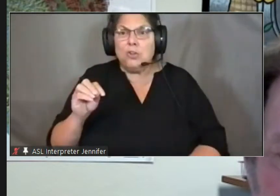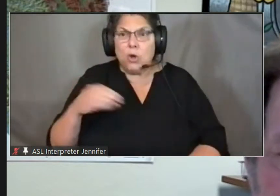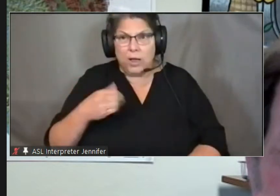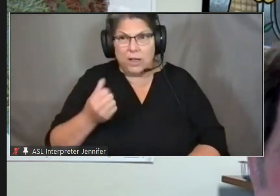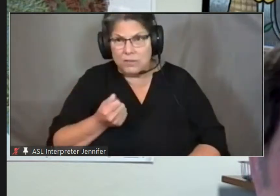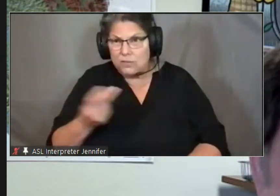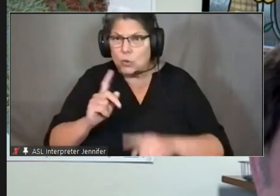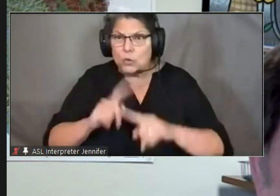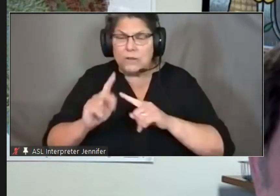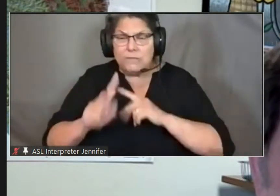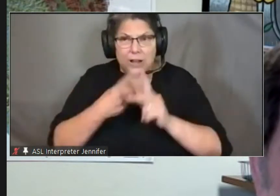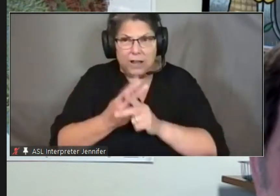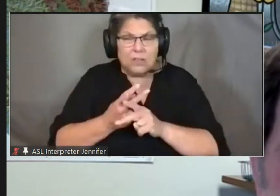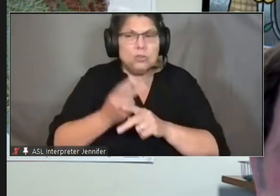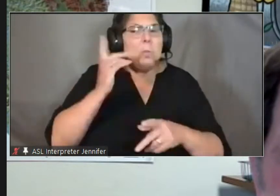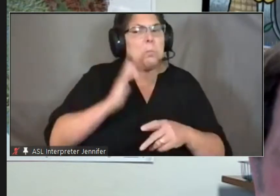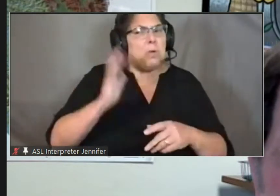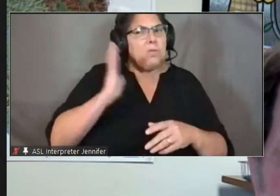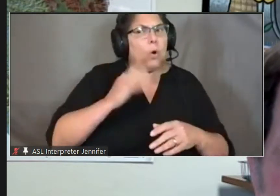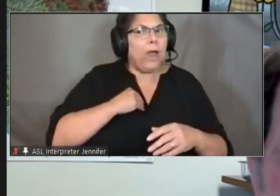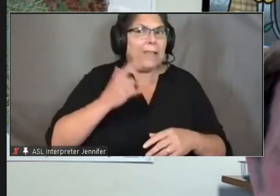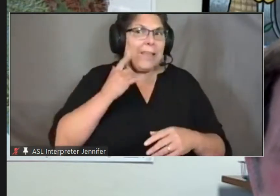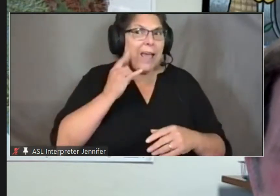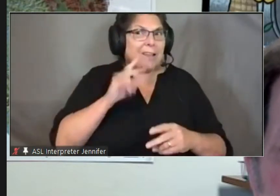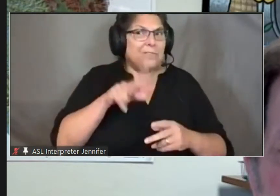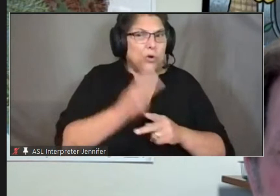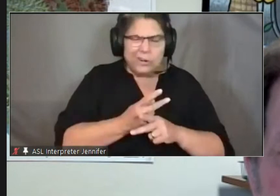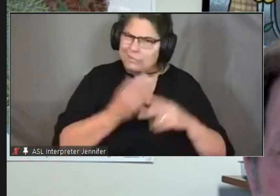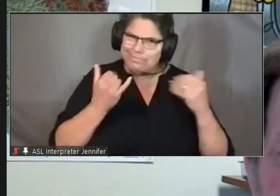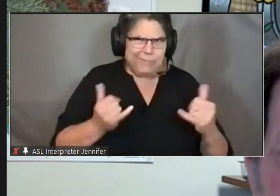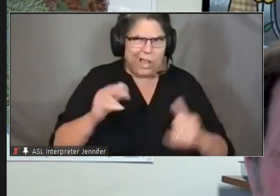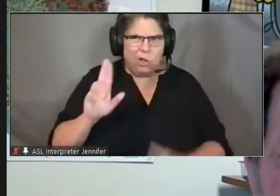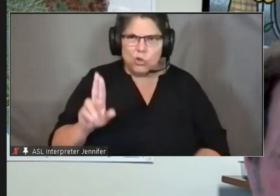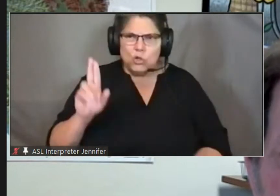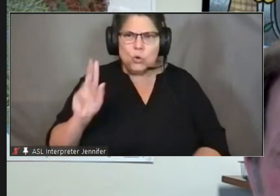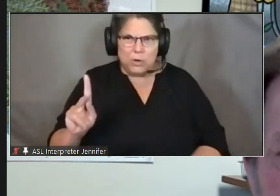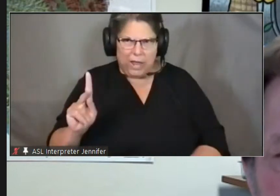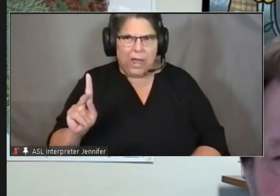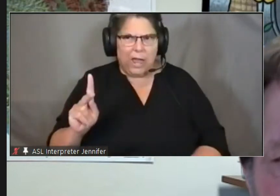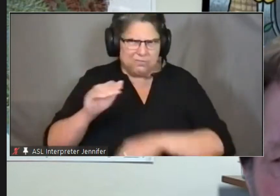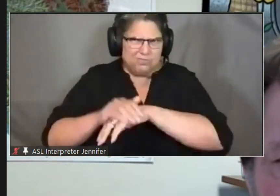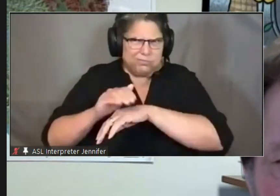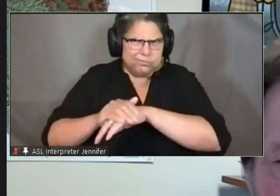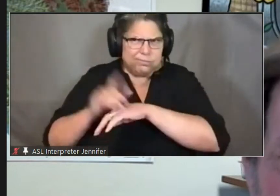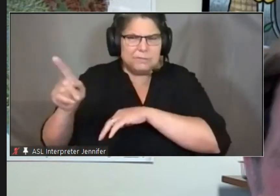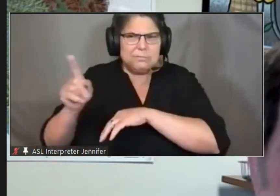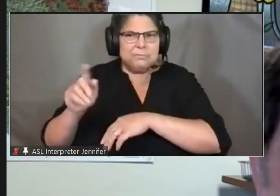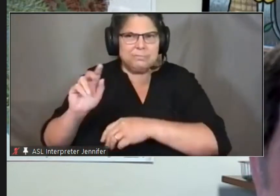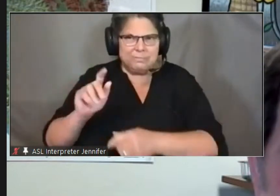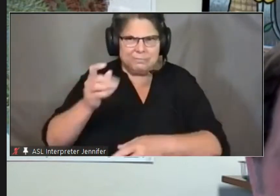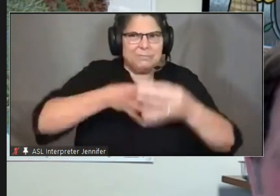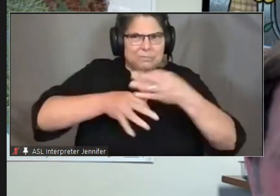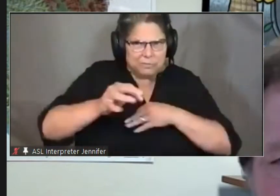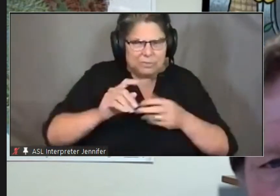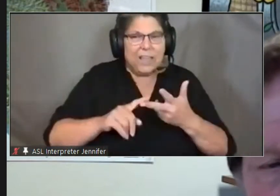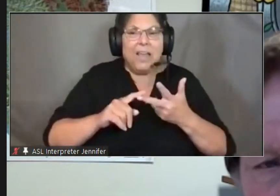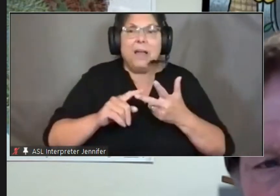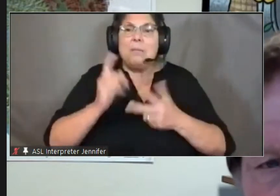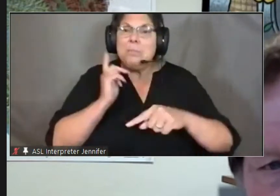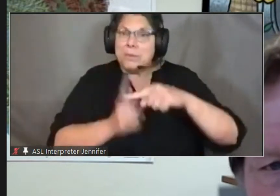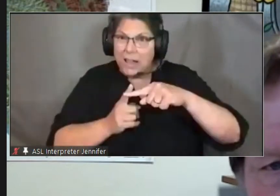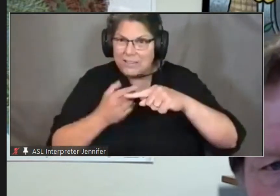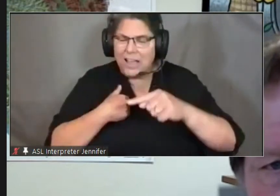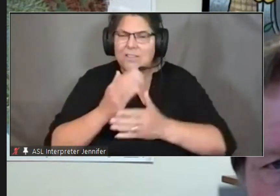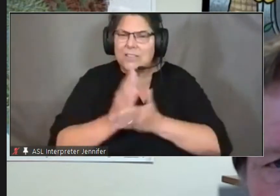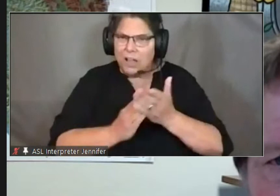variant was replaced with the UK variant, and we have seen a few of the Brazil variant viruses here